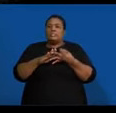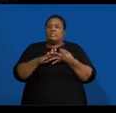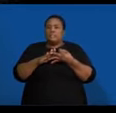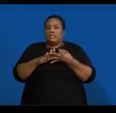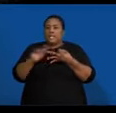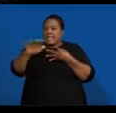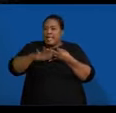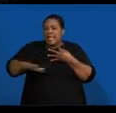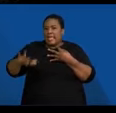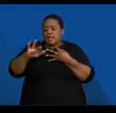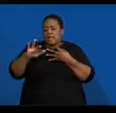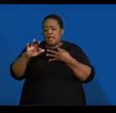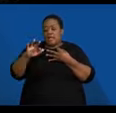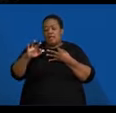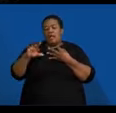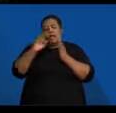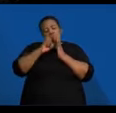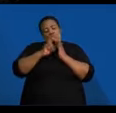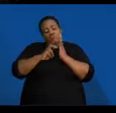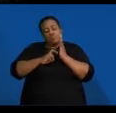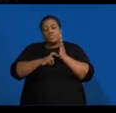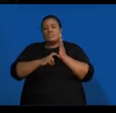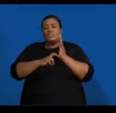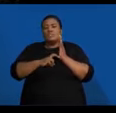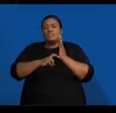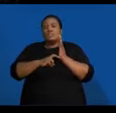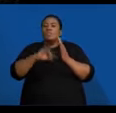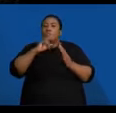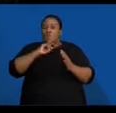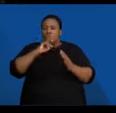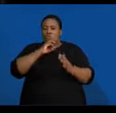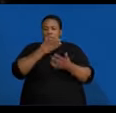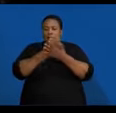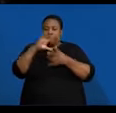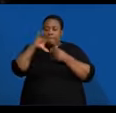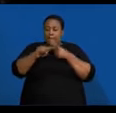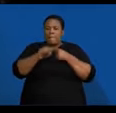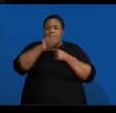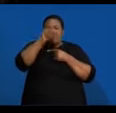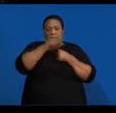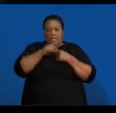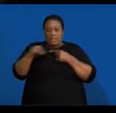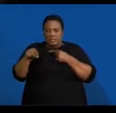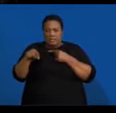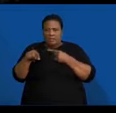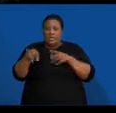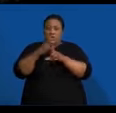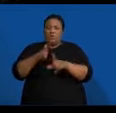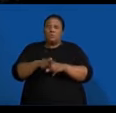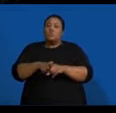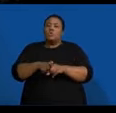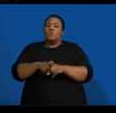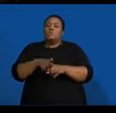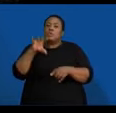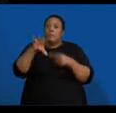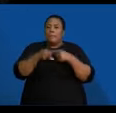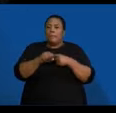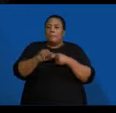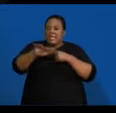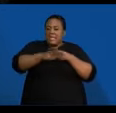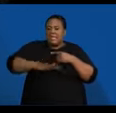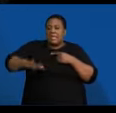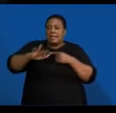area rule. So those are the rules we're talking about. You use them to find angles, and you also use them to find an area